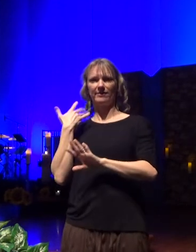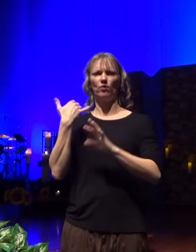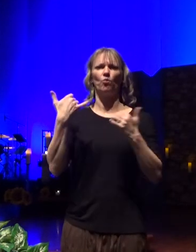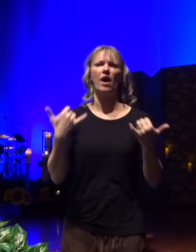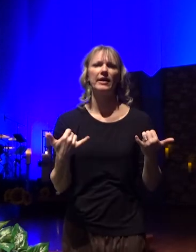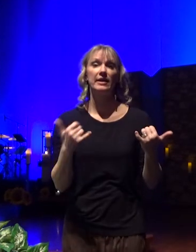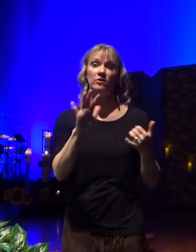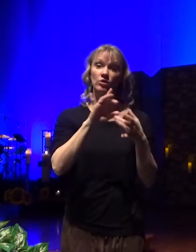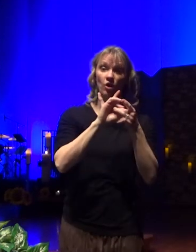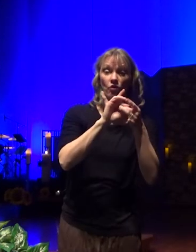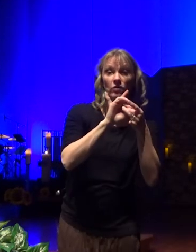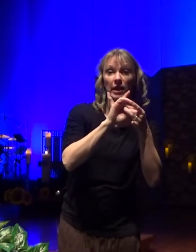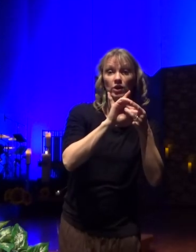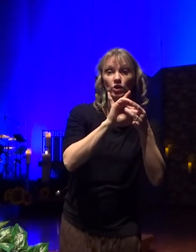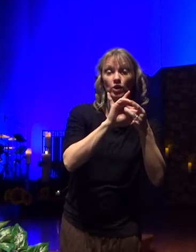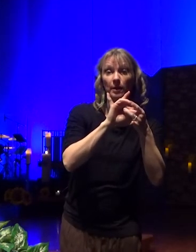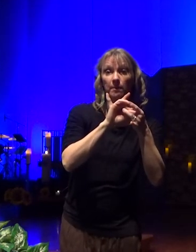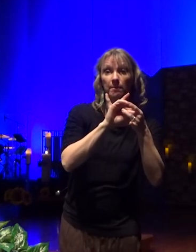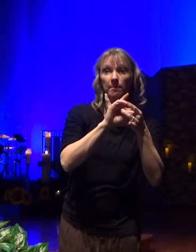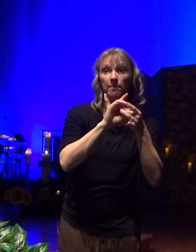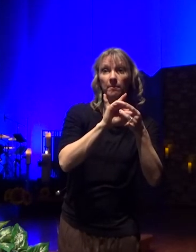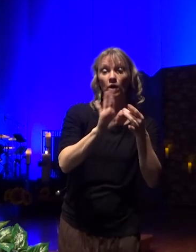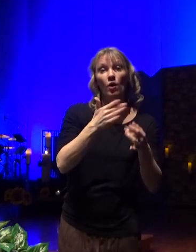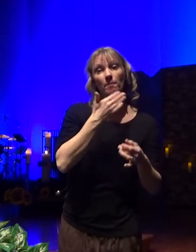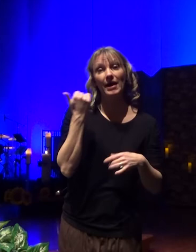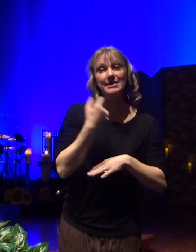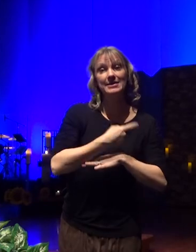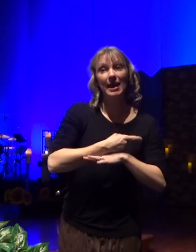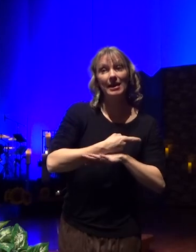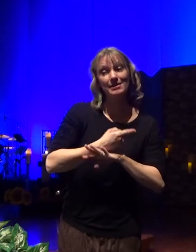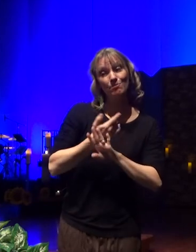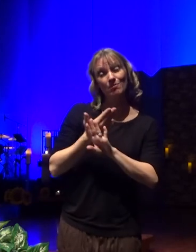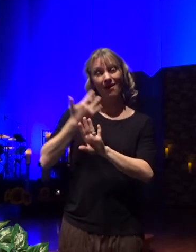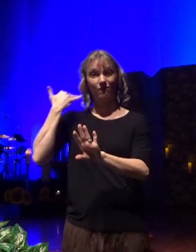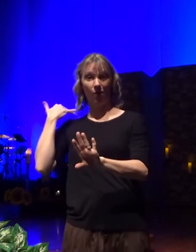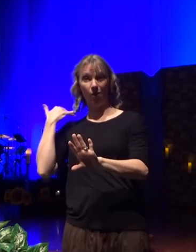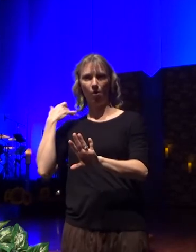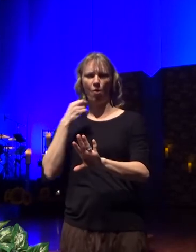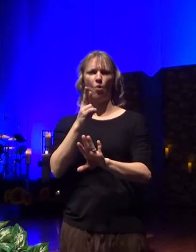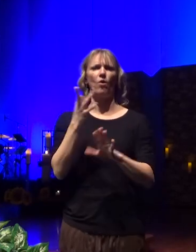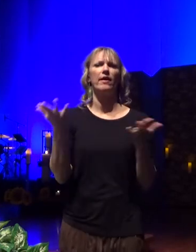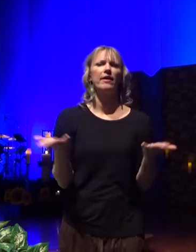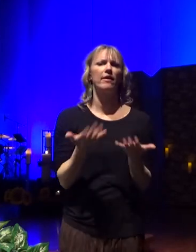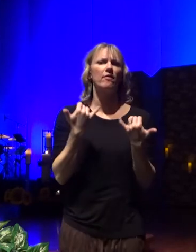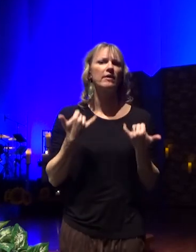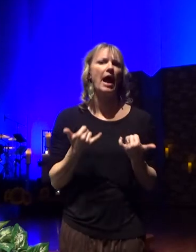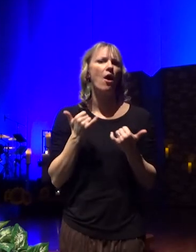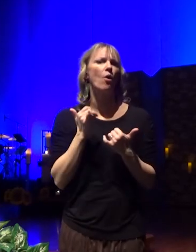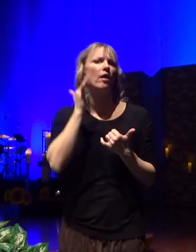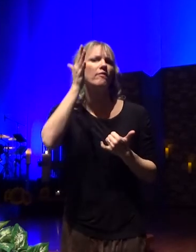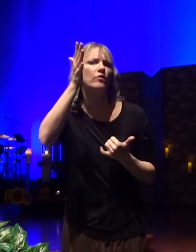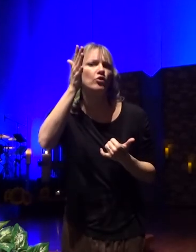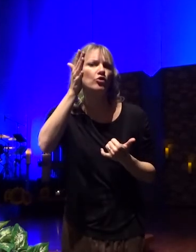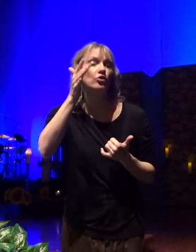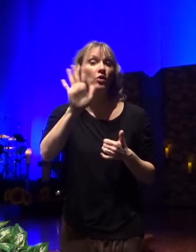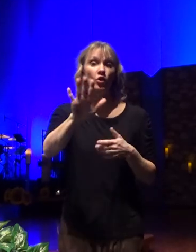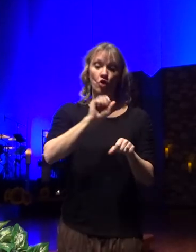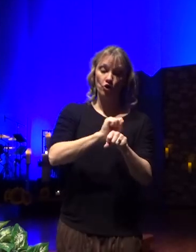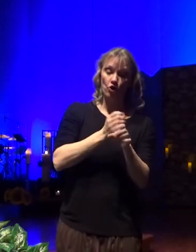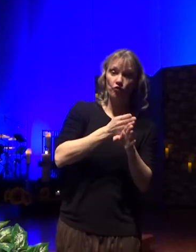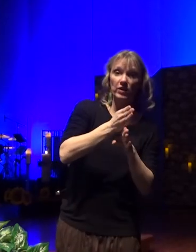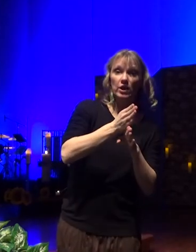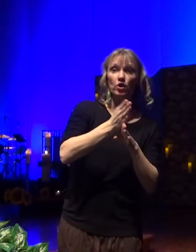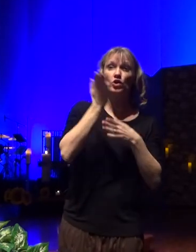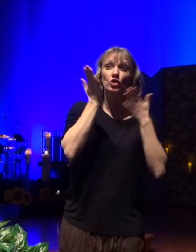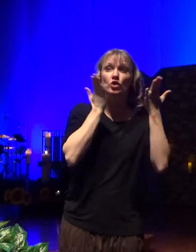was? In your relationship, were your best days together behind you, or are they right here and ahead of you? When it comes to